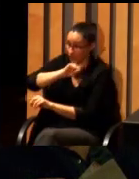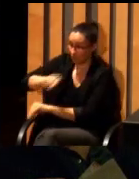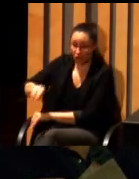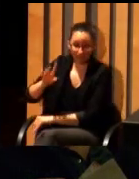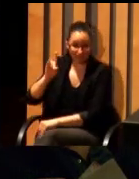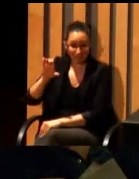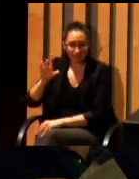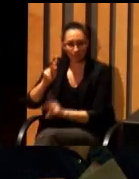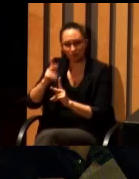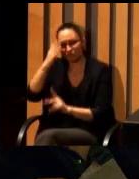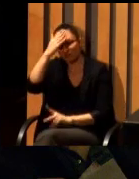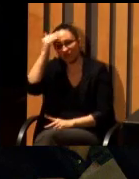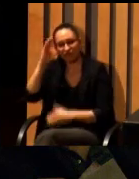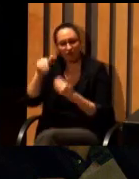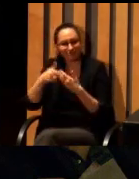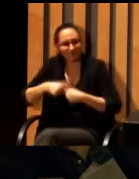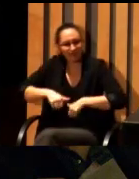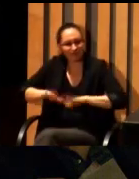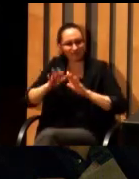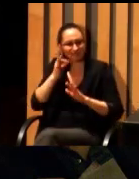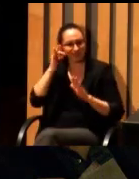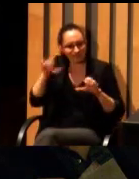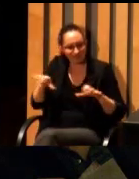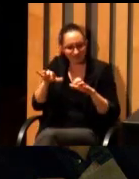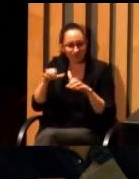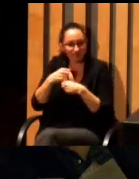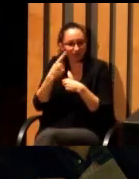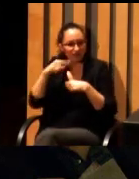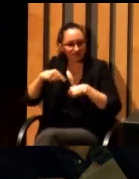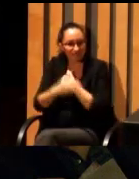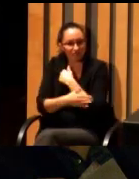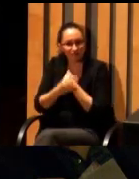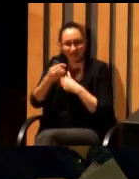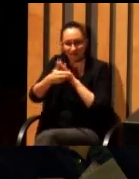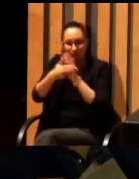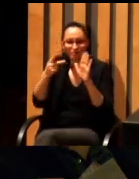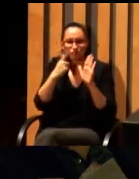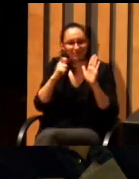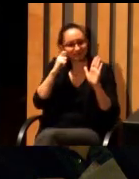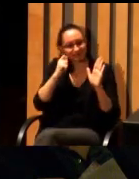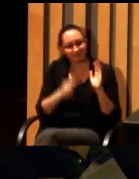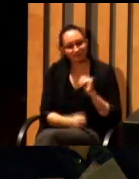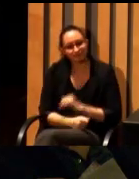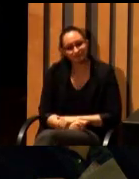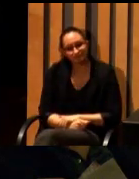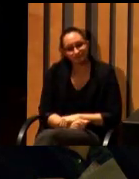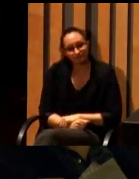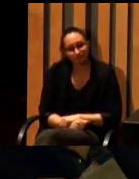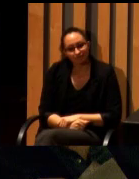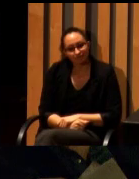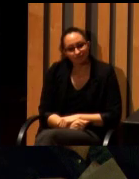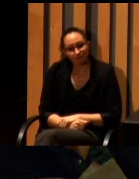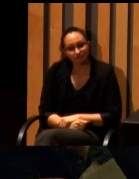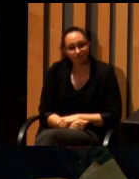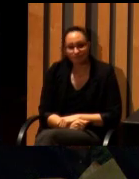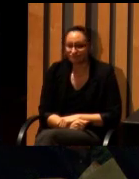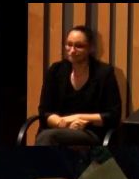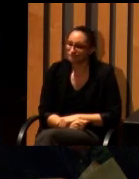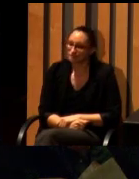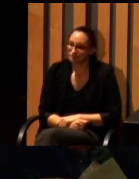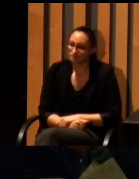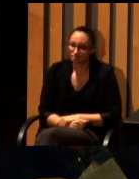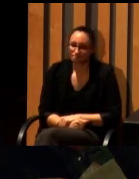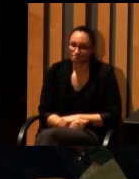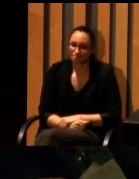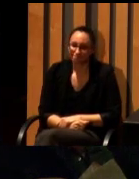the sacrifices Indians have made for this country and just call them Redskins. So I think that's another